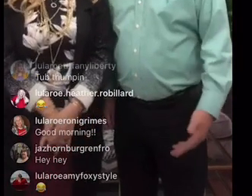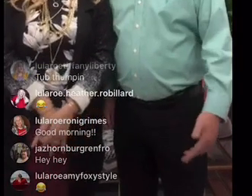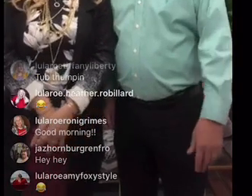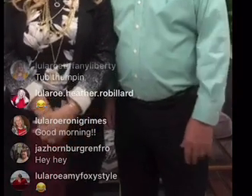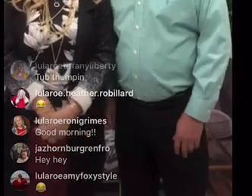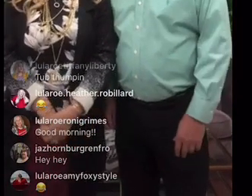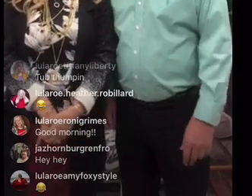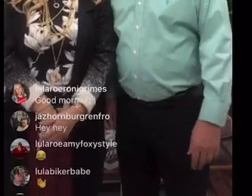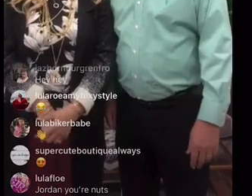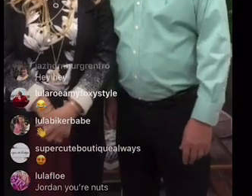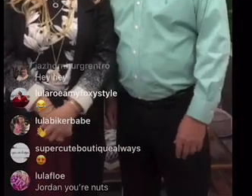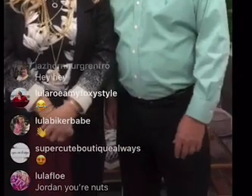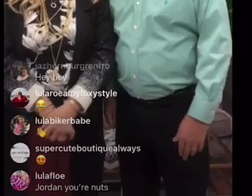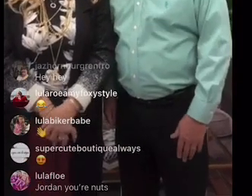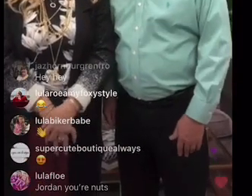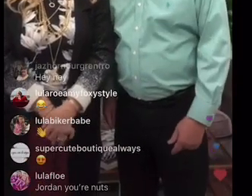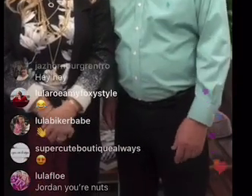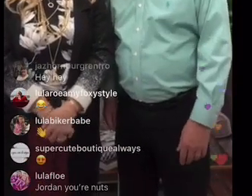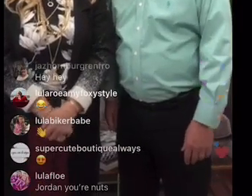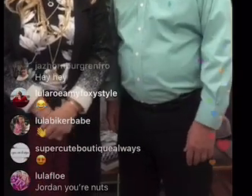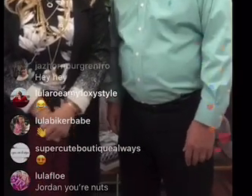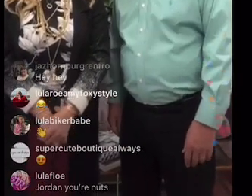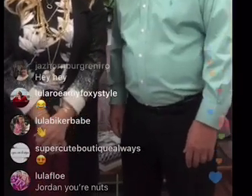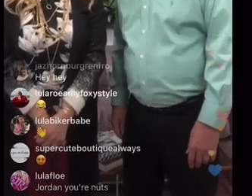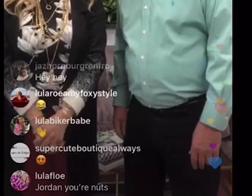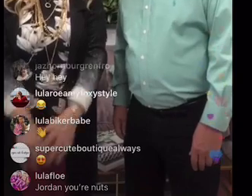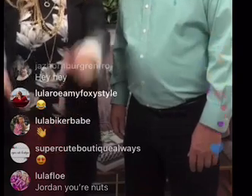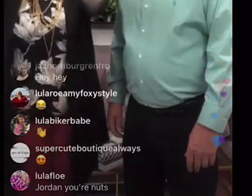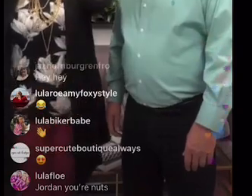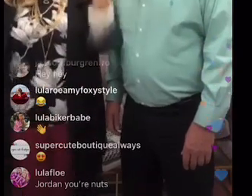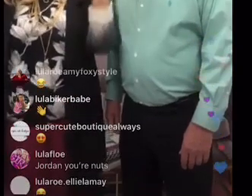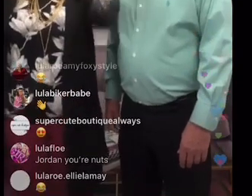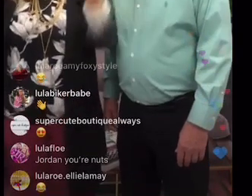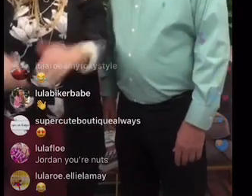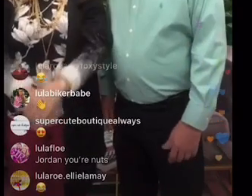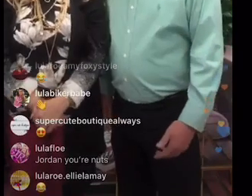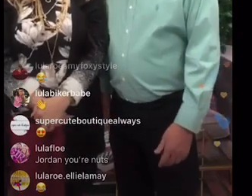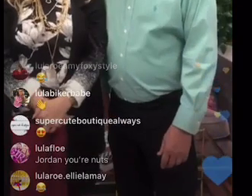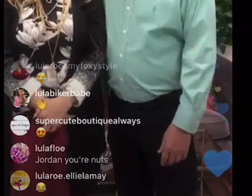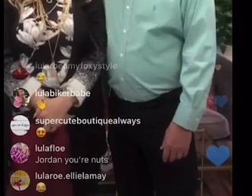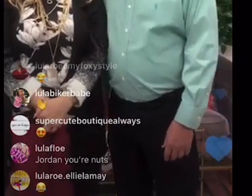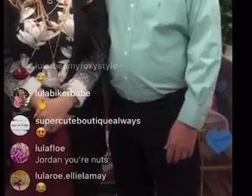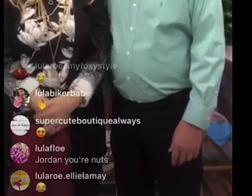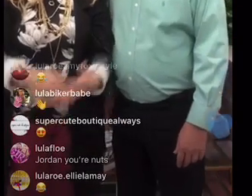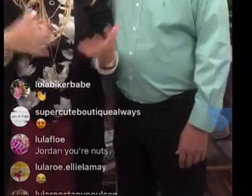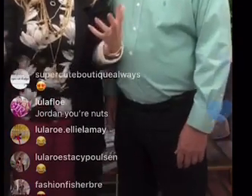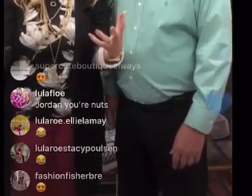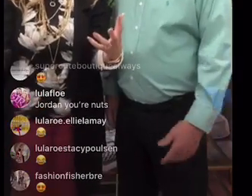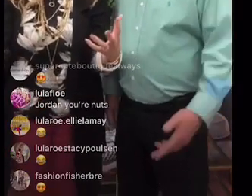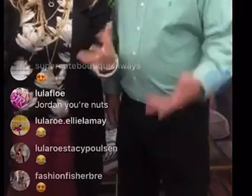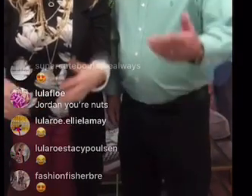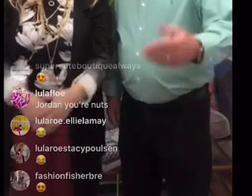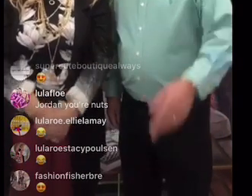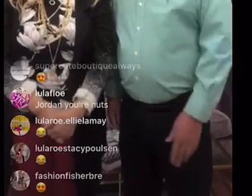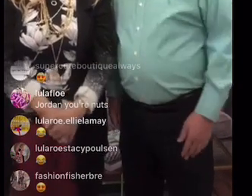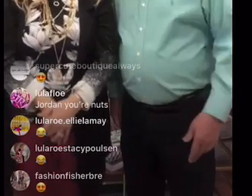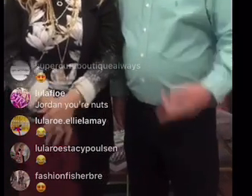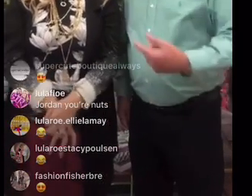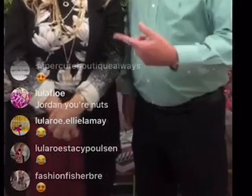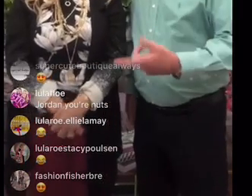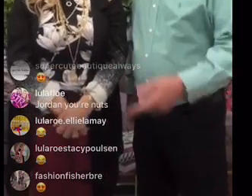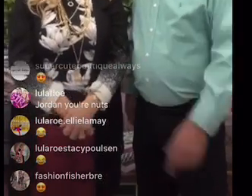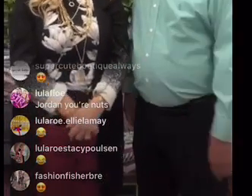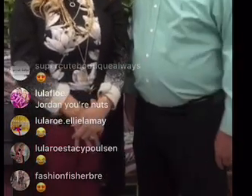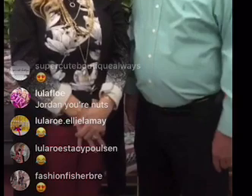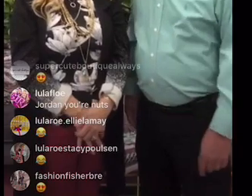public. All 300 of the people on here right now. Just 300. Woo! Okay, yeah. You guys, we should have 1,000. It's our 300 Actually, favorite